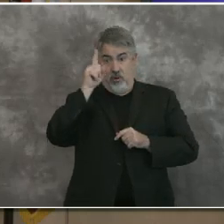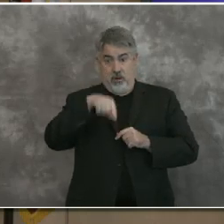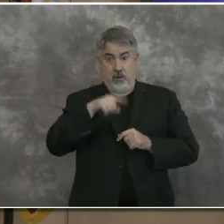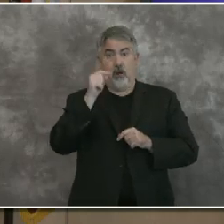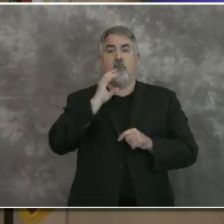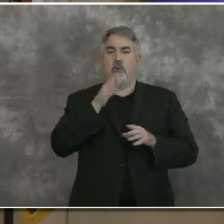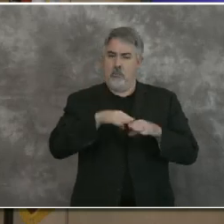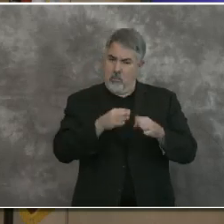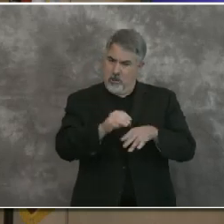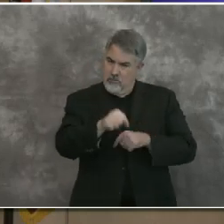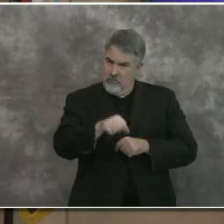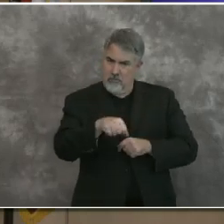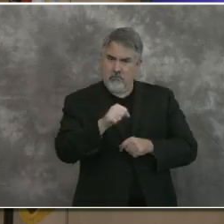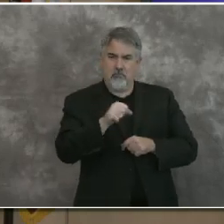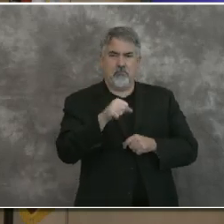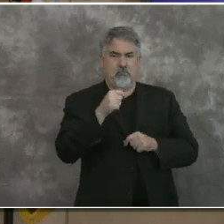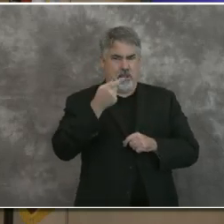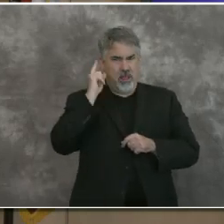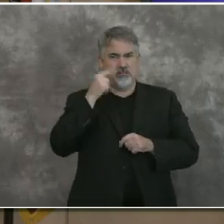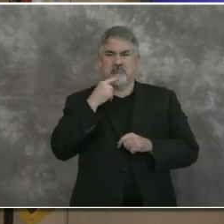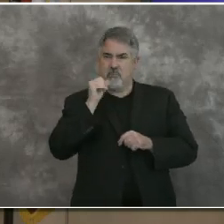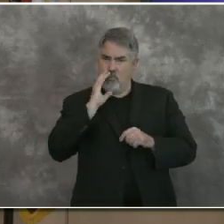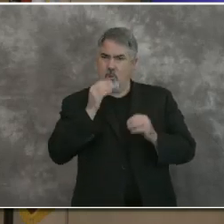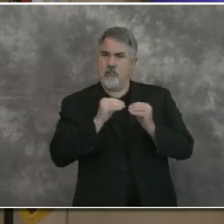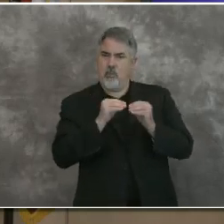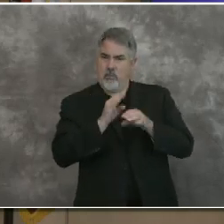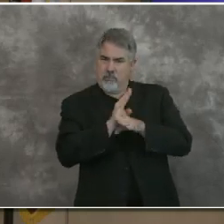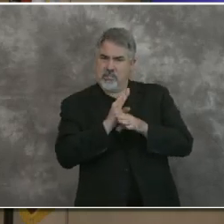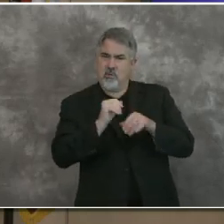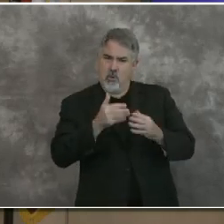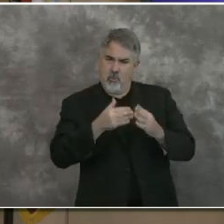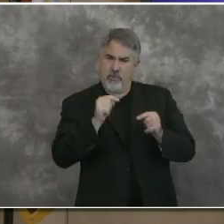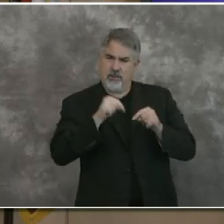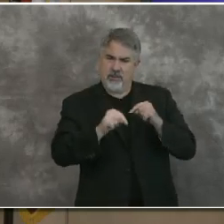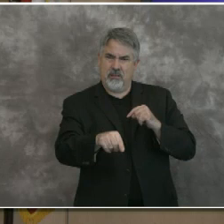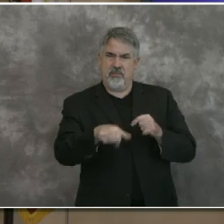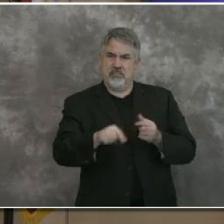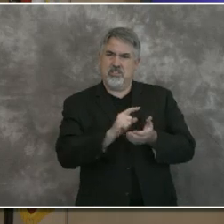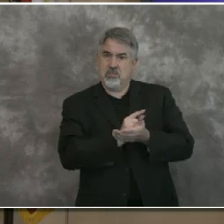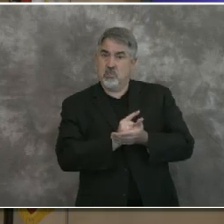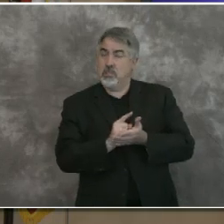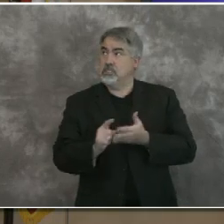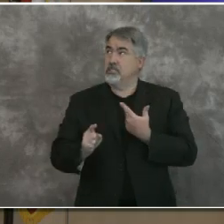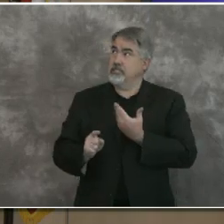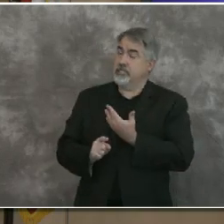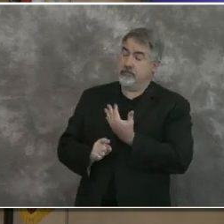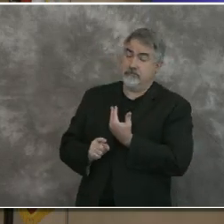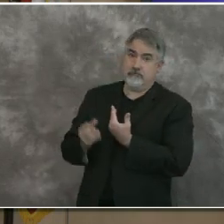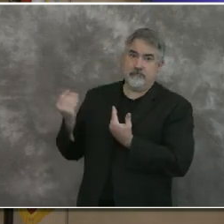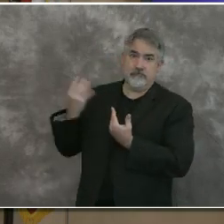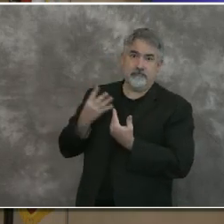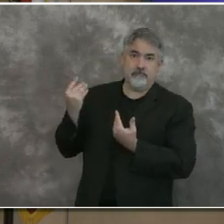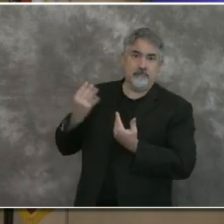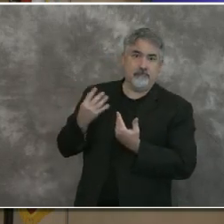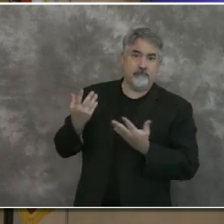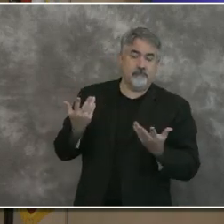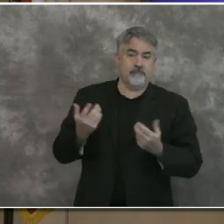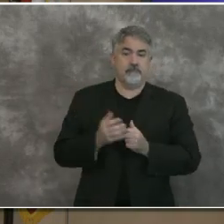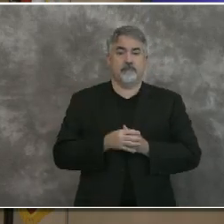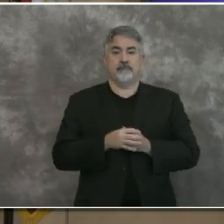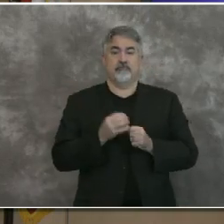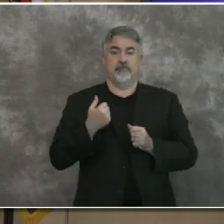alluded to the fact there could be more business sectors that are opened this week. That is what we are operating under, and that's the path we want to stay